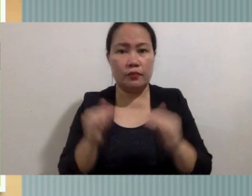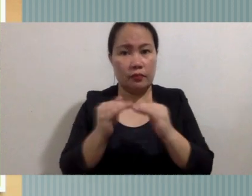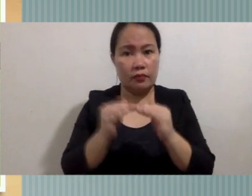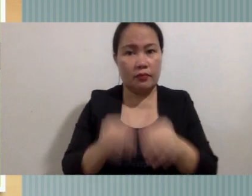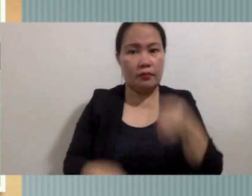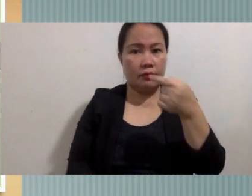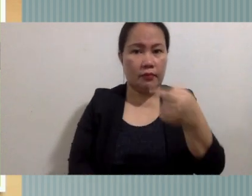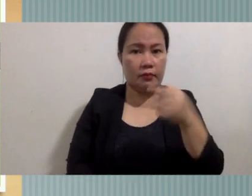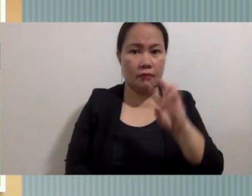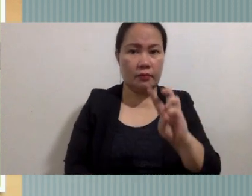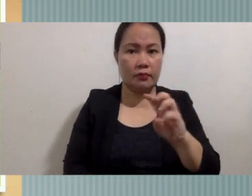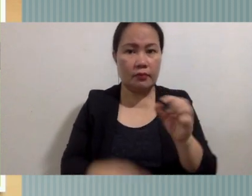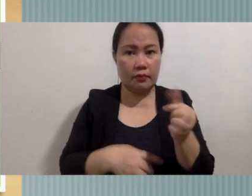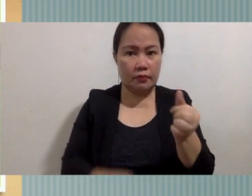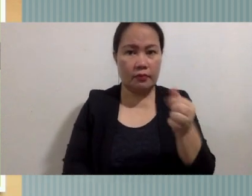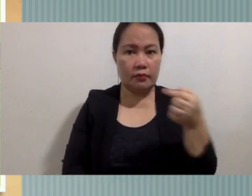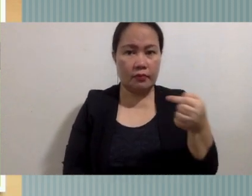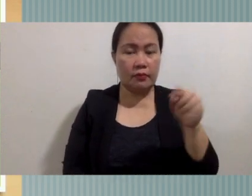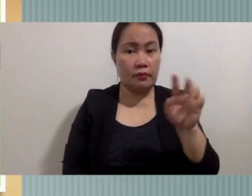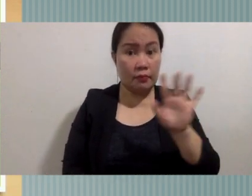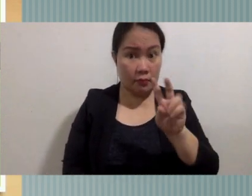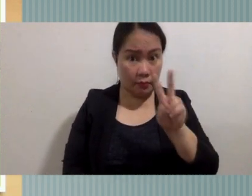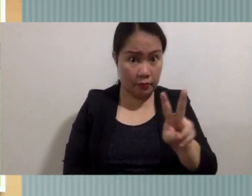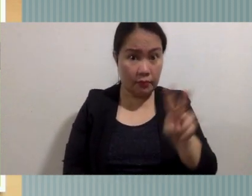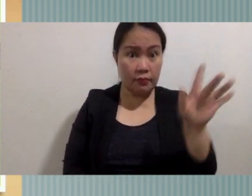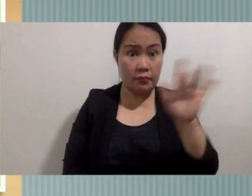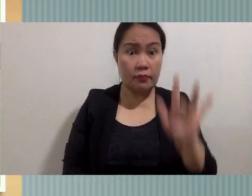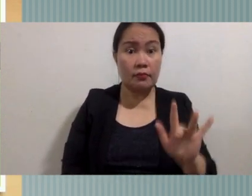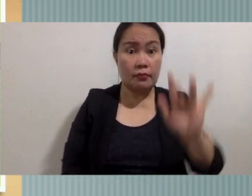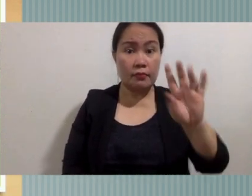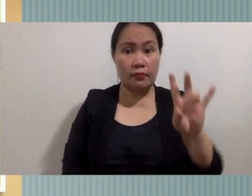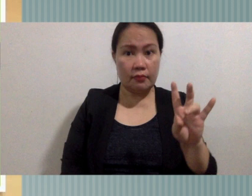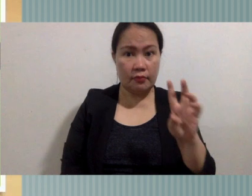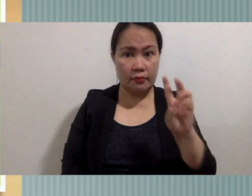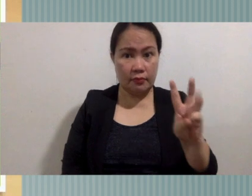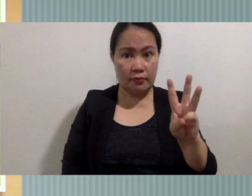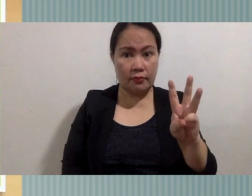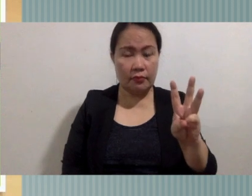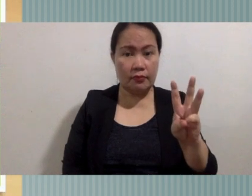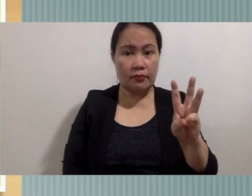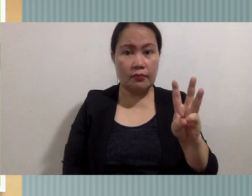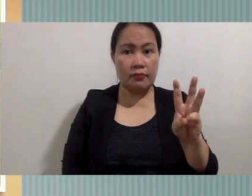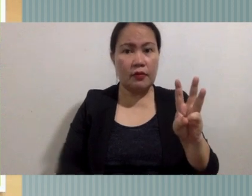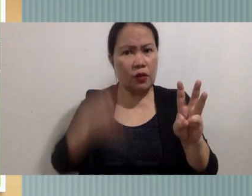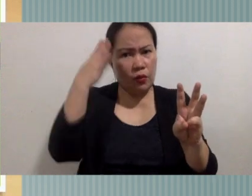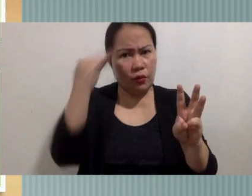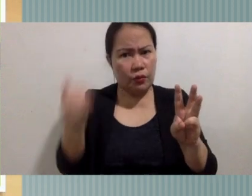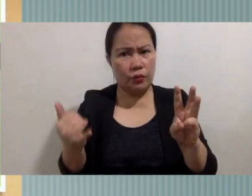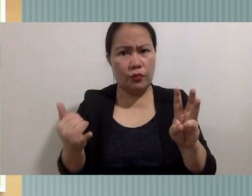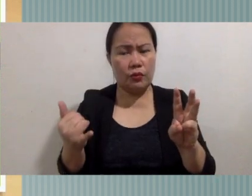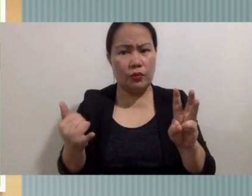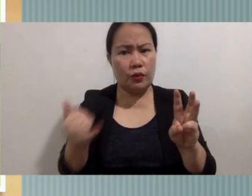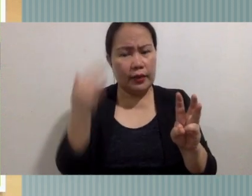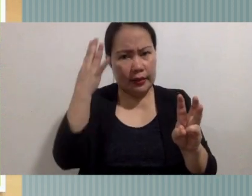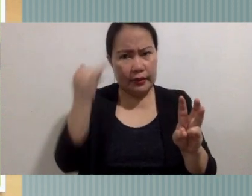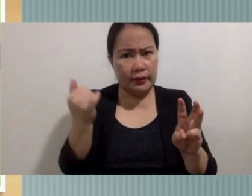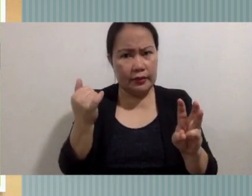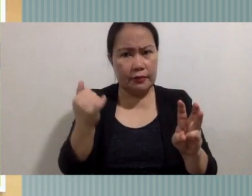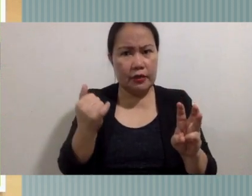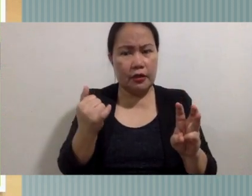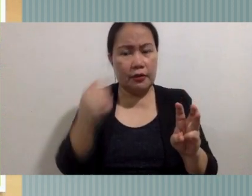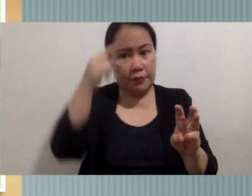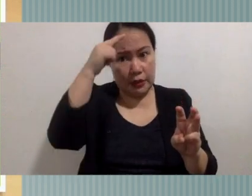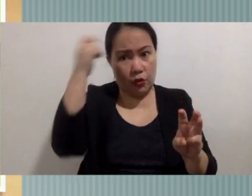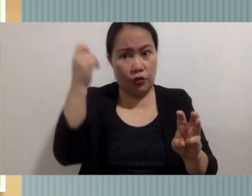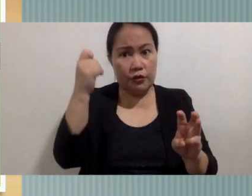equal to negative 6, positive or negative 2, square root of 6. Bakit naging